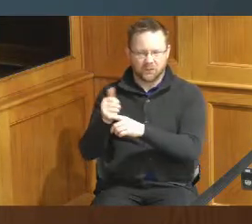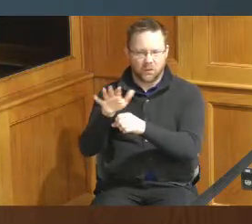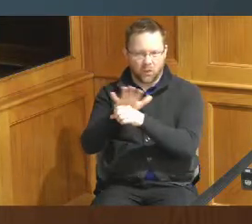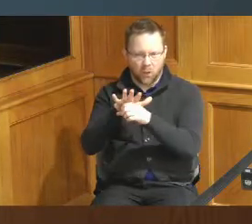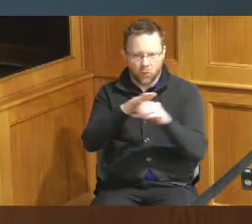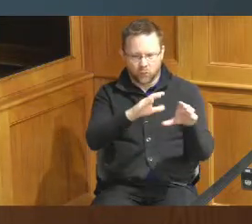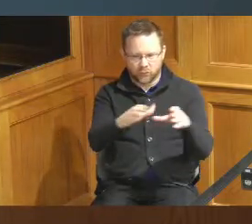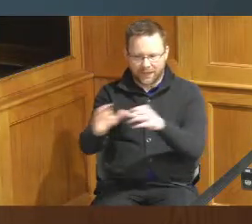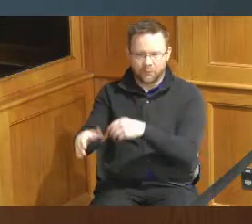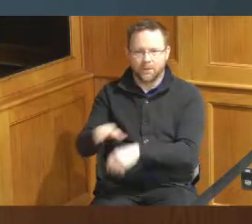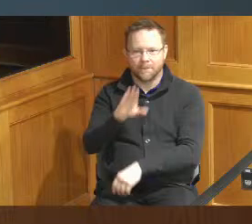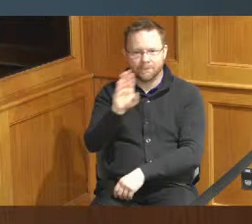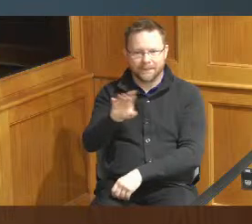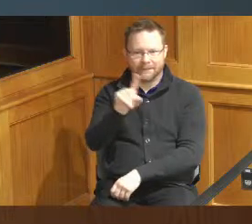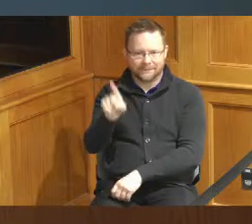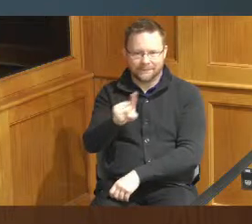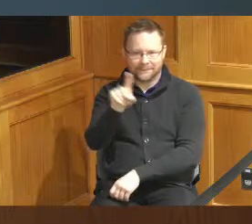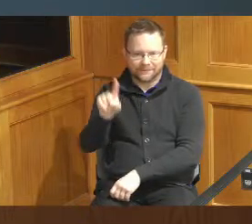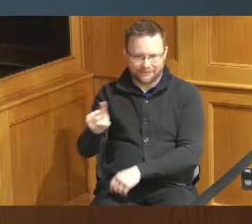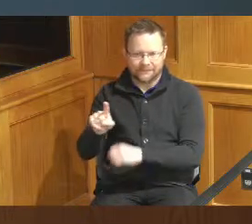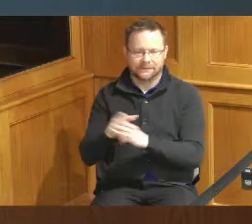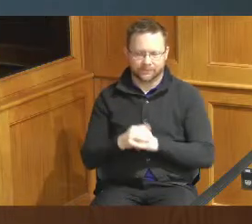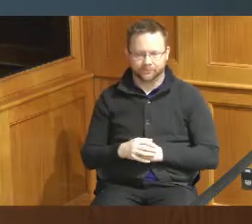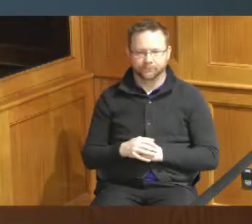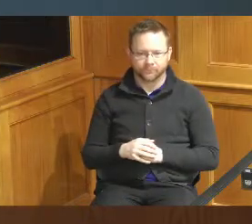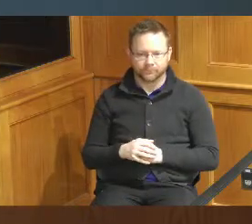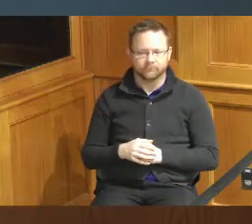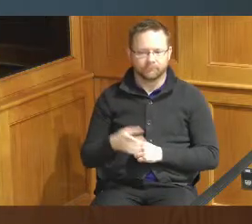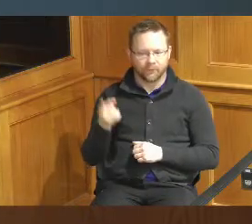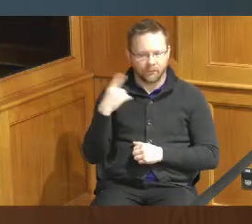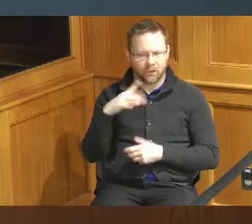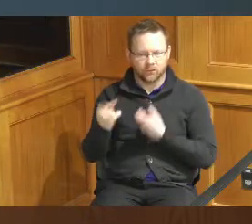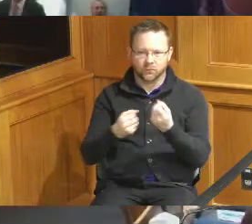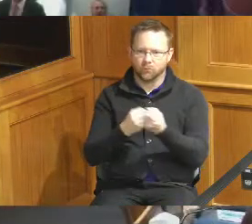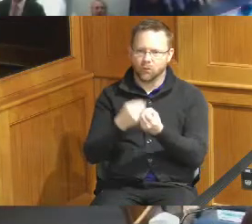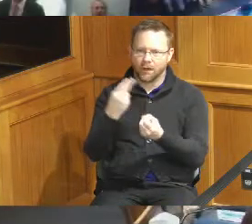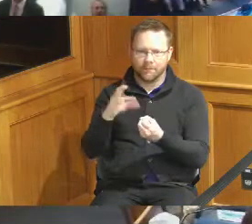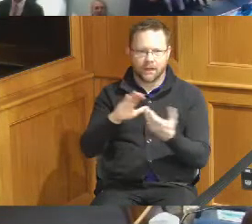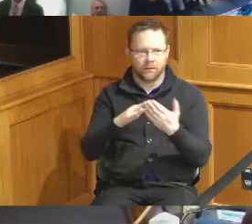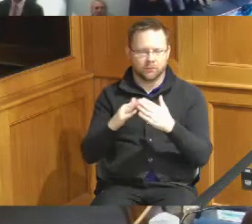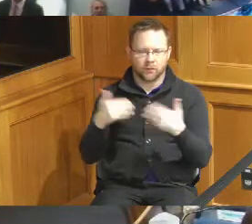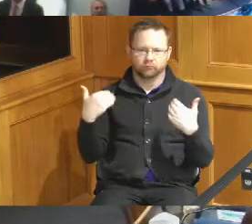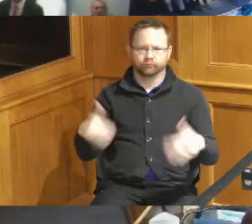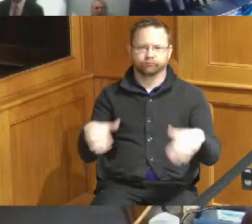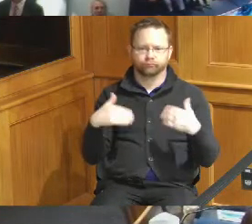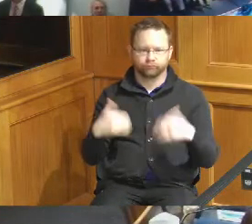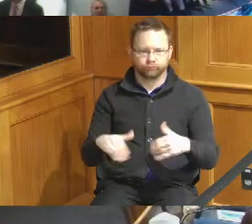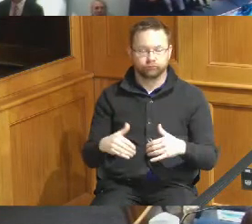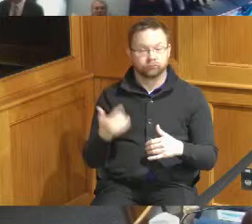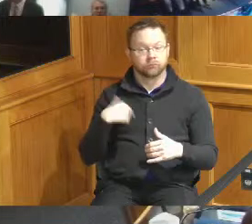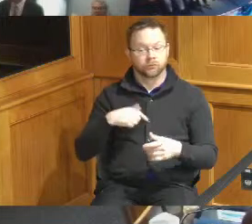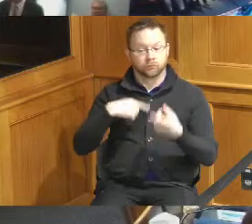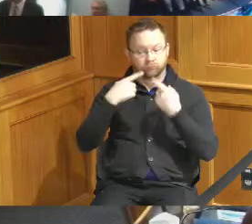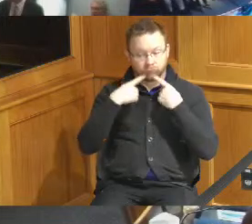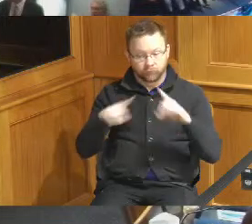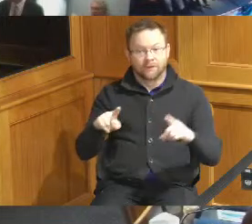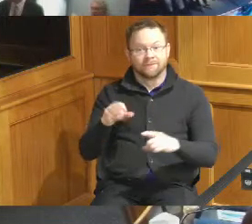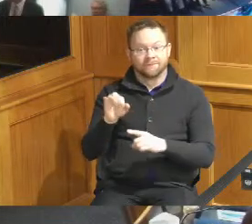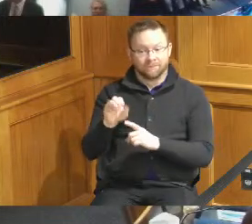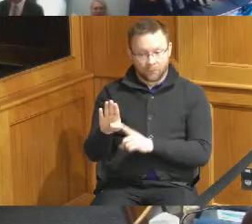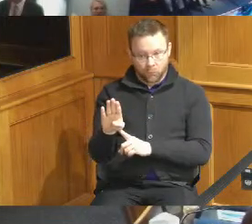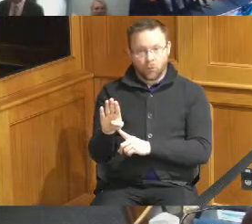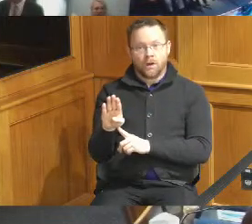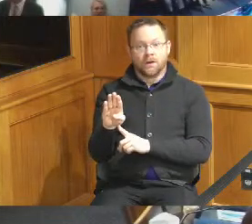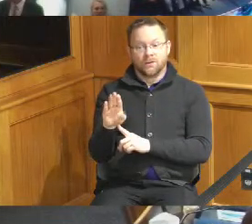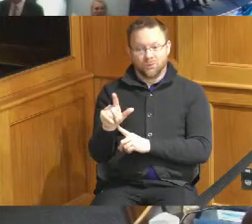chapter, Beta Zeta Zeta, for their contributions to Hamilton County. Be it further proclaimed that on